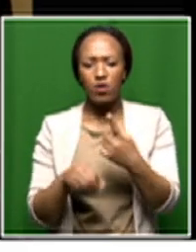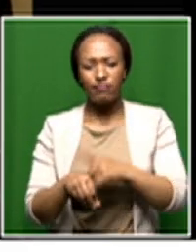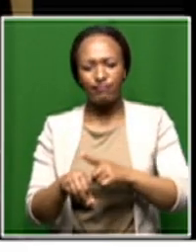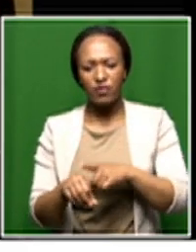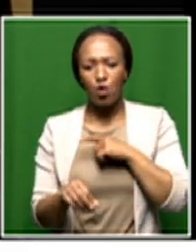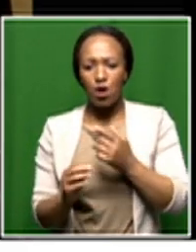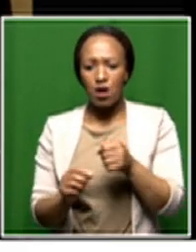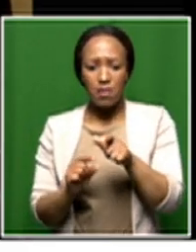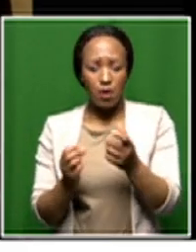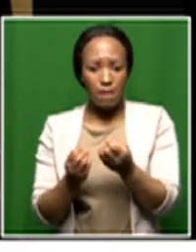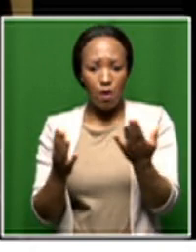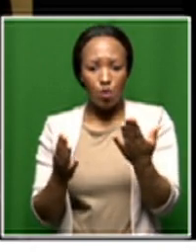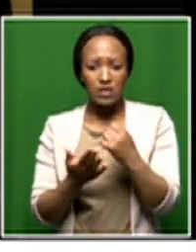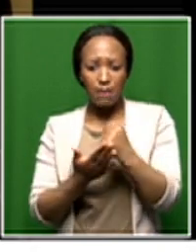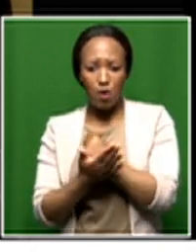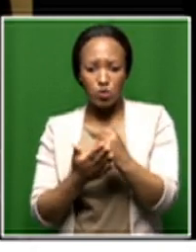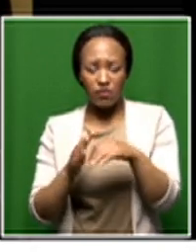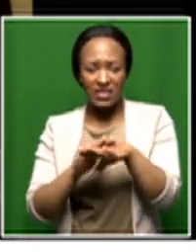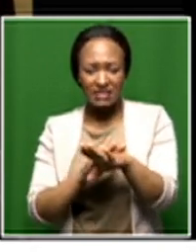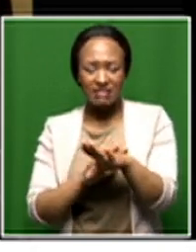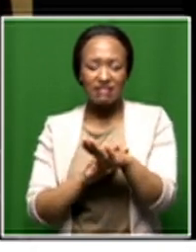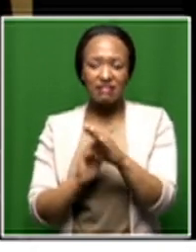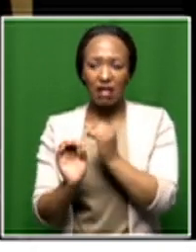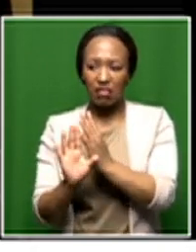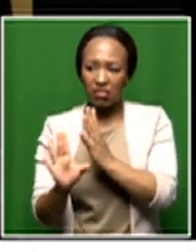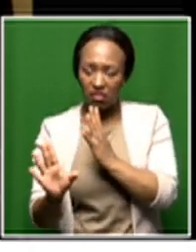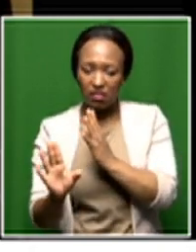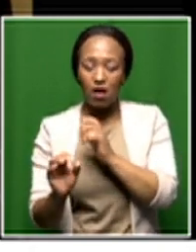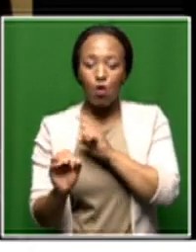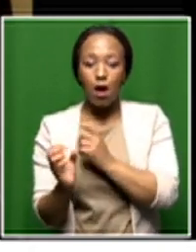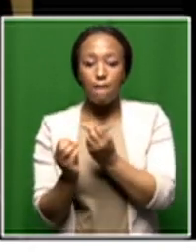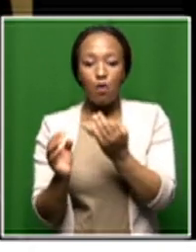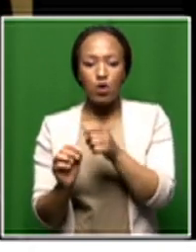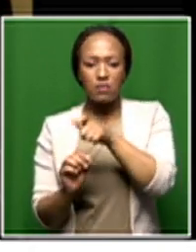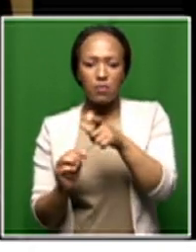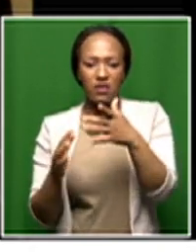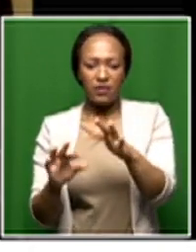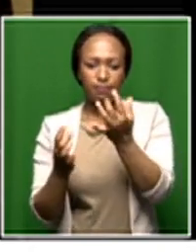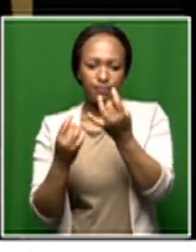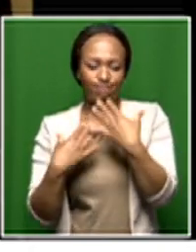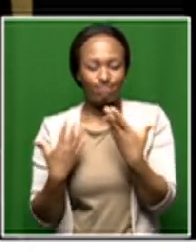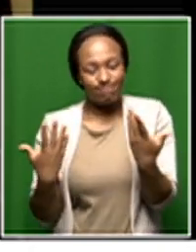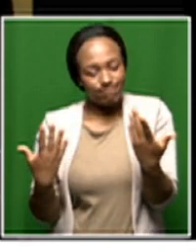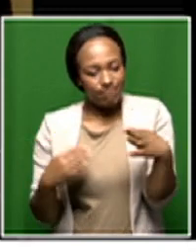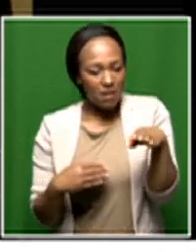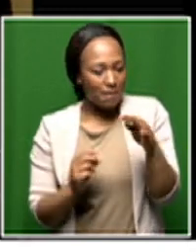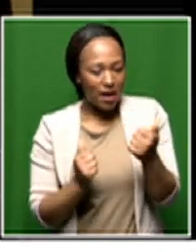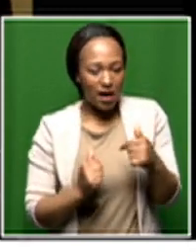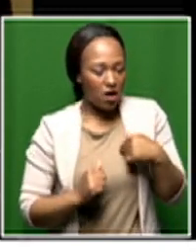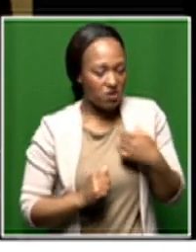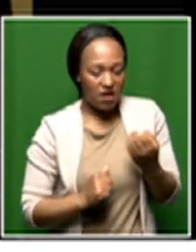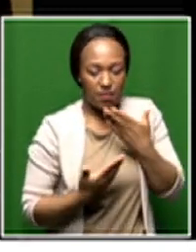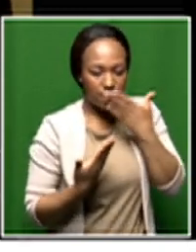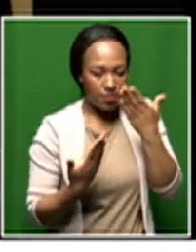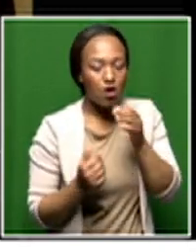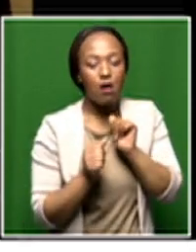people were going to the post office and they were clocking the office because majority of those people were indicating that they don't have bank accounts.